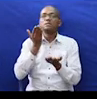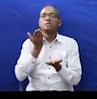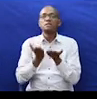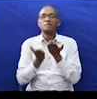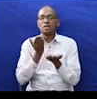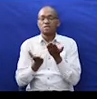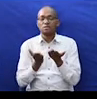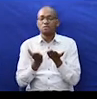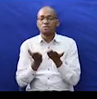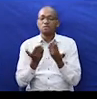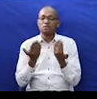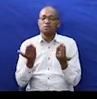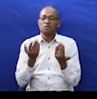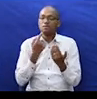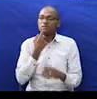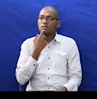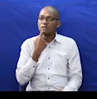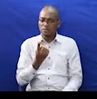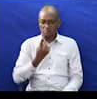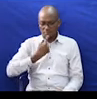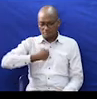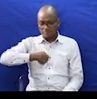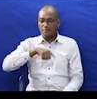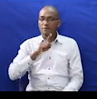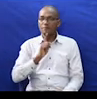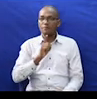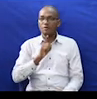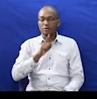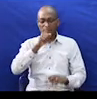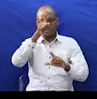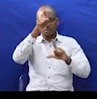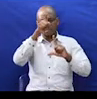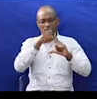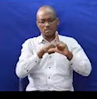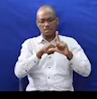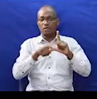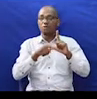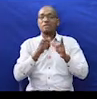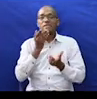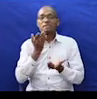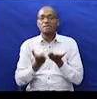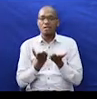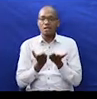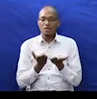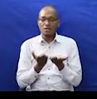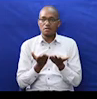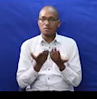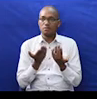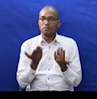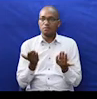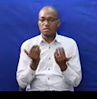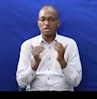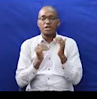the concept of similarity says that if two triangles are similar, if two or more triangles are similar, the